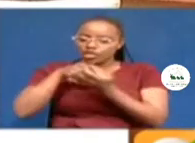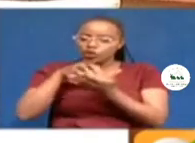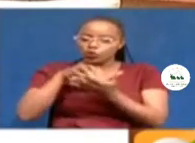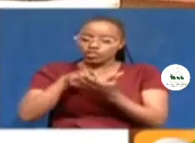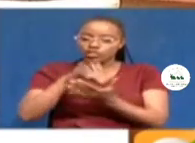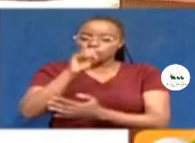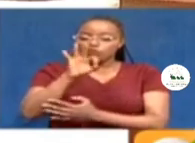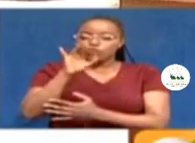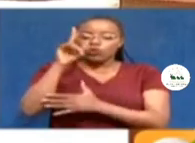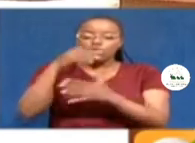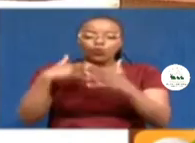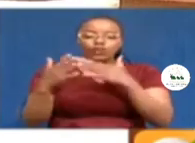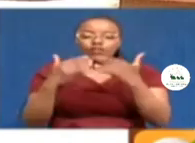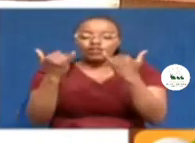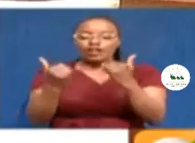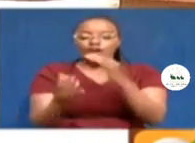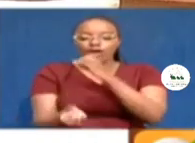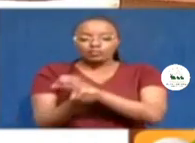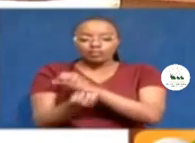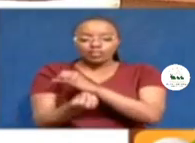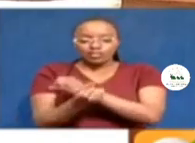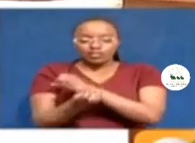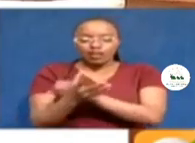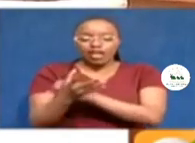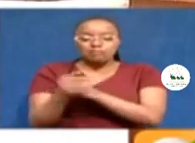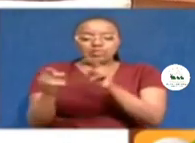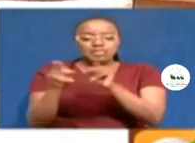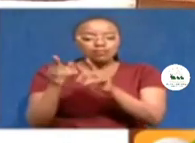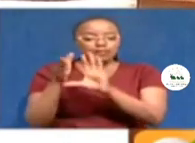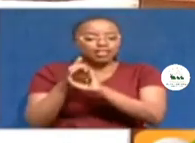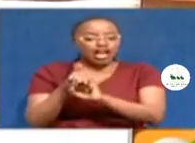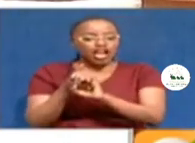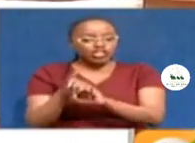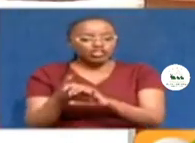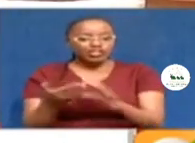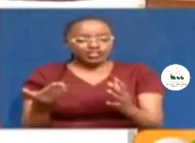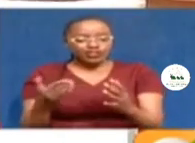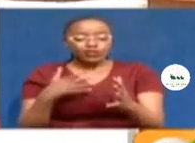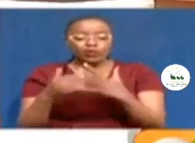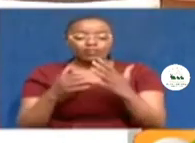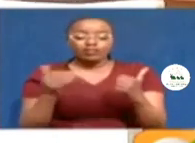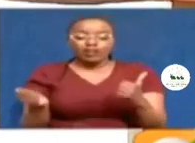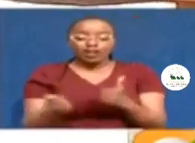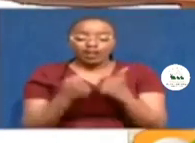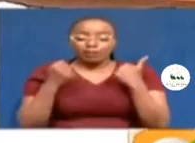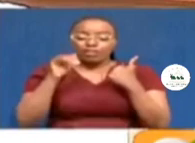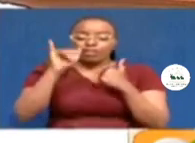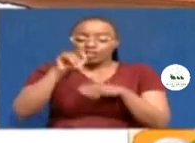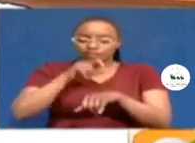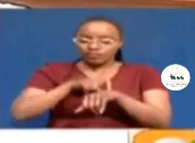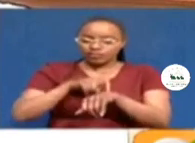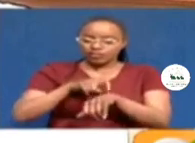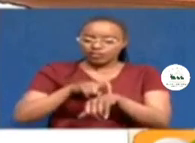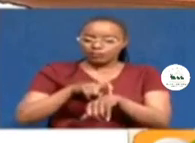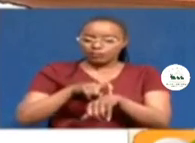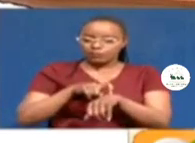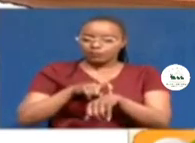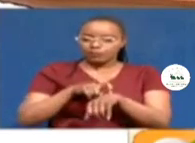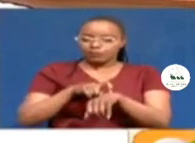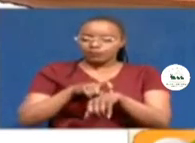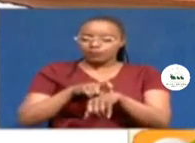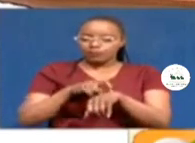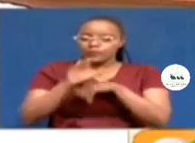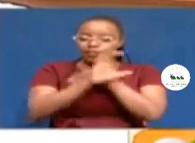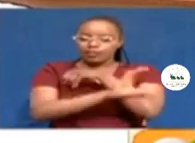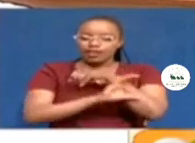context of what is now described as the handshake. What happened at that time is that